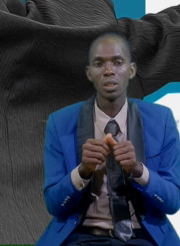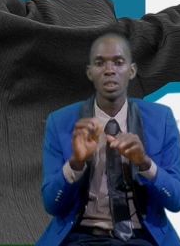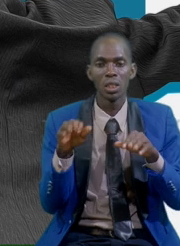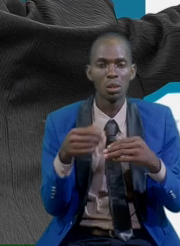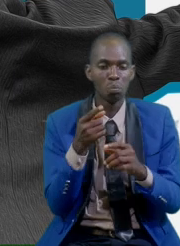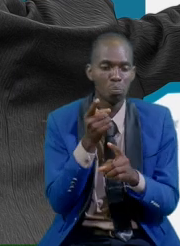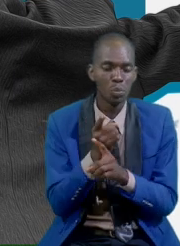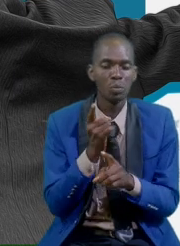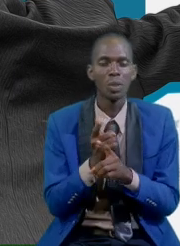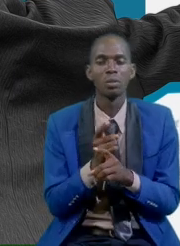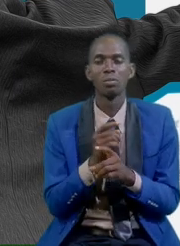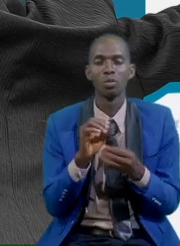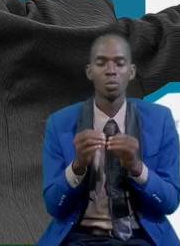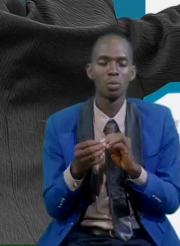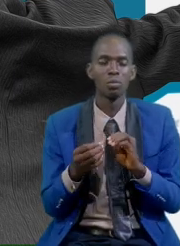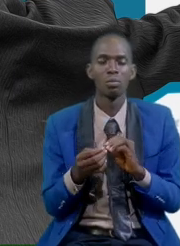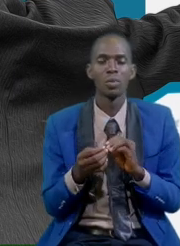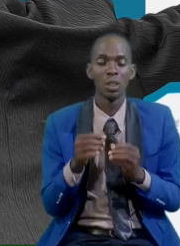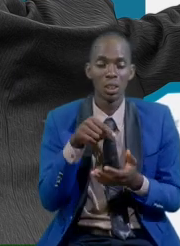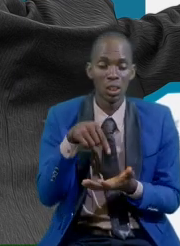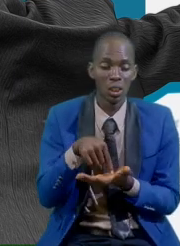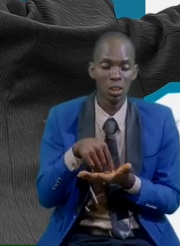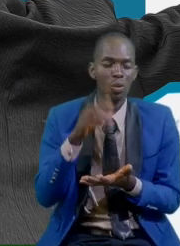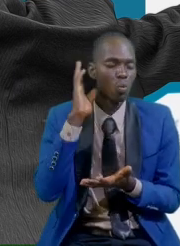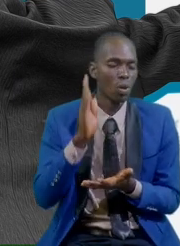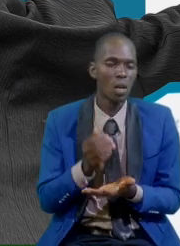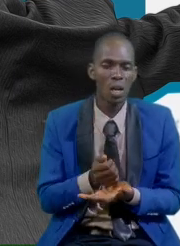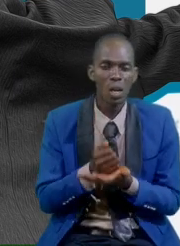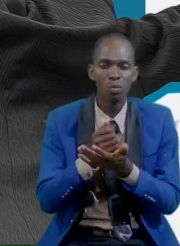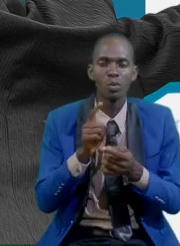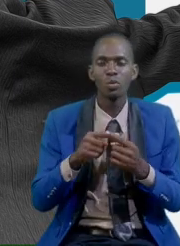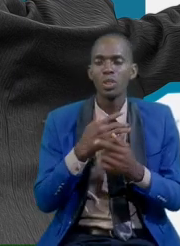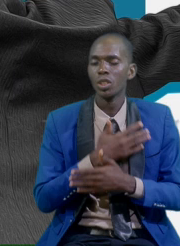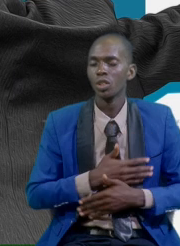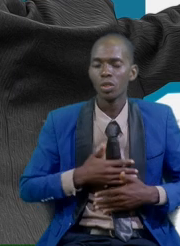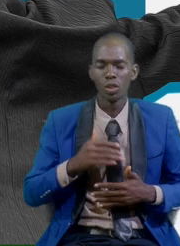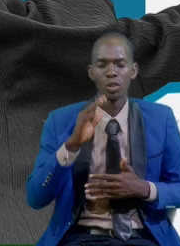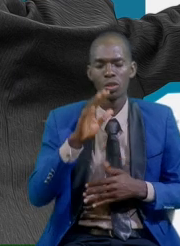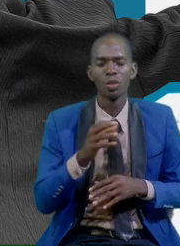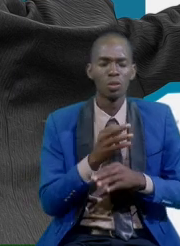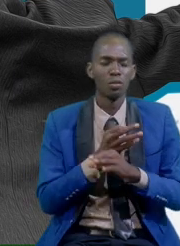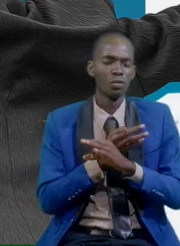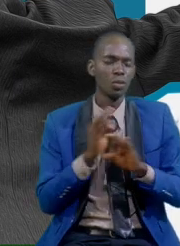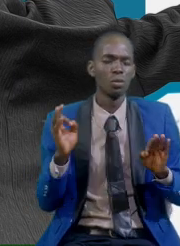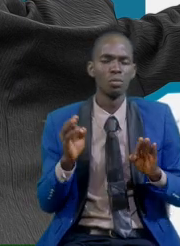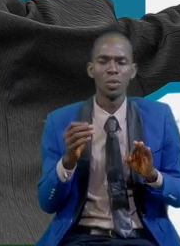information. This will help you to enjoy your freedom. The covenant will be praying for